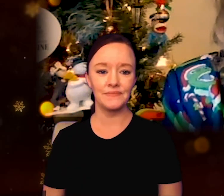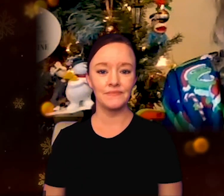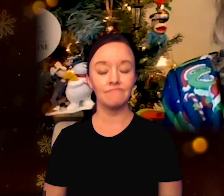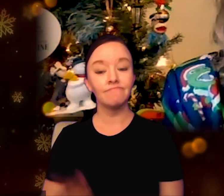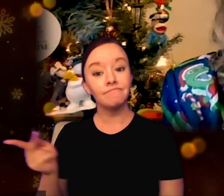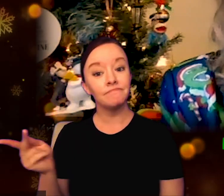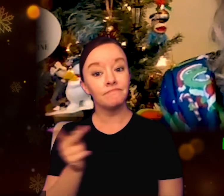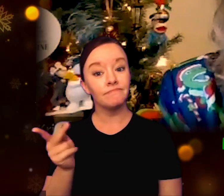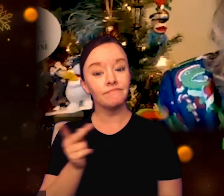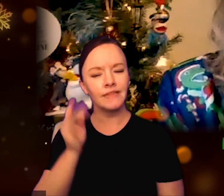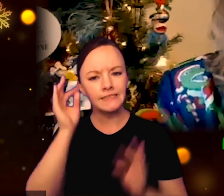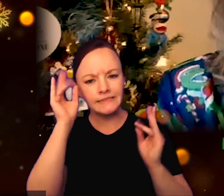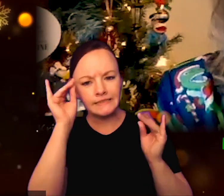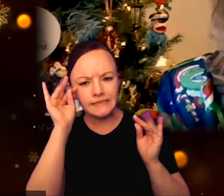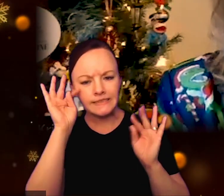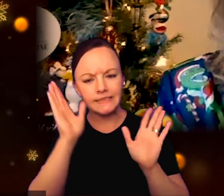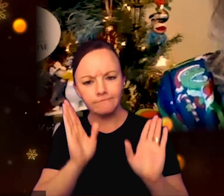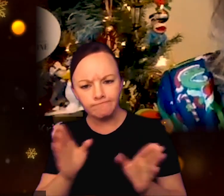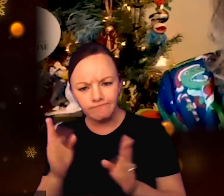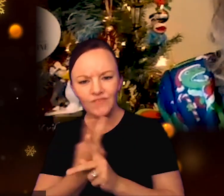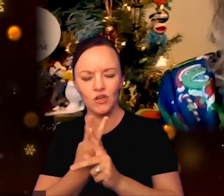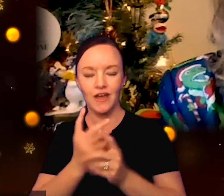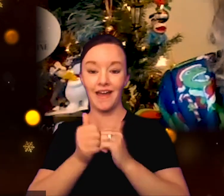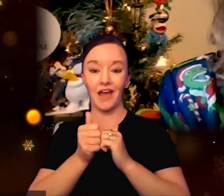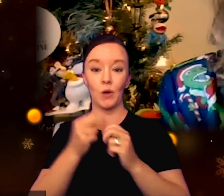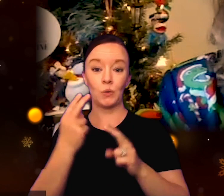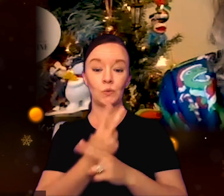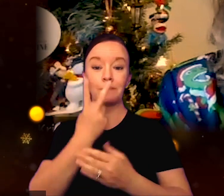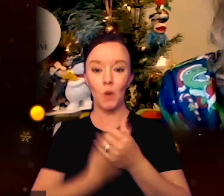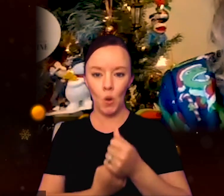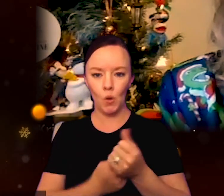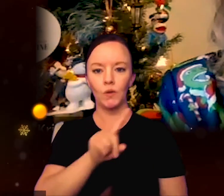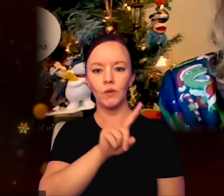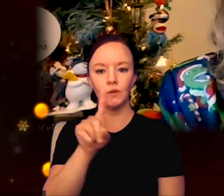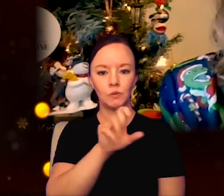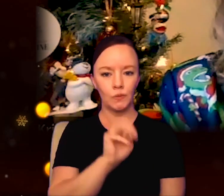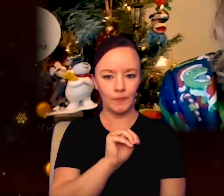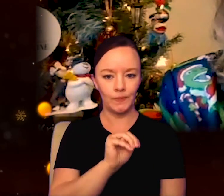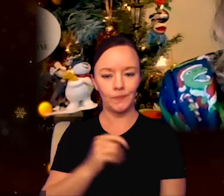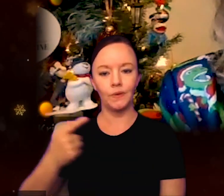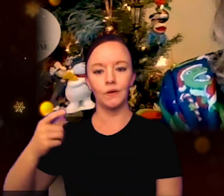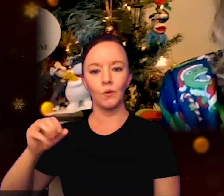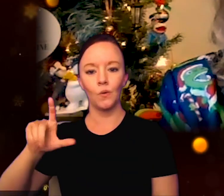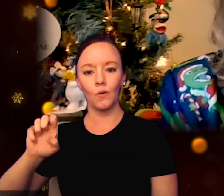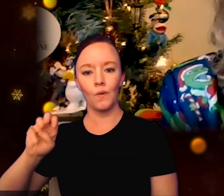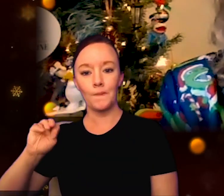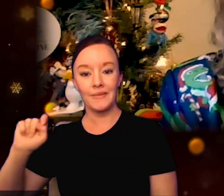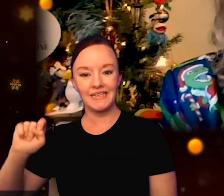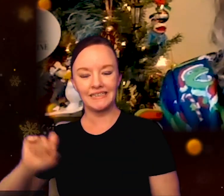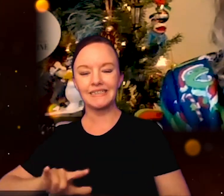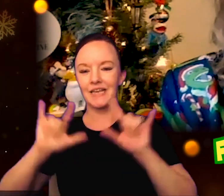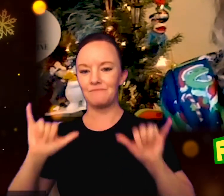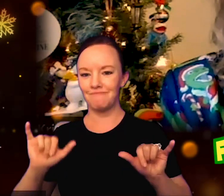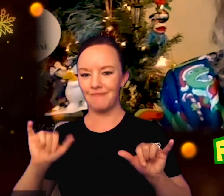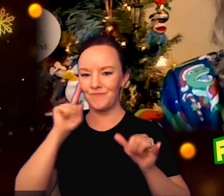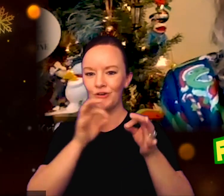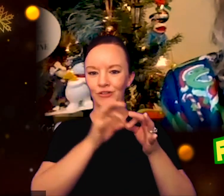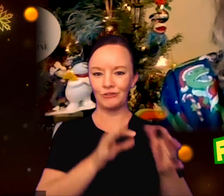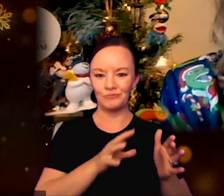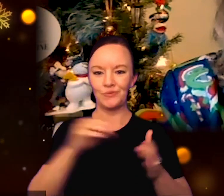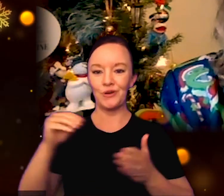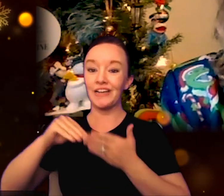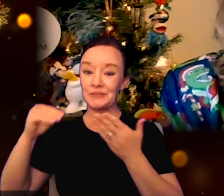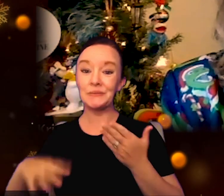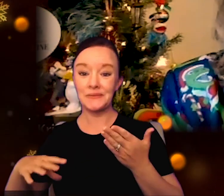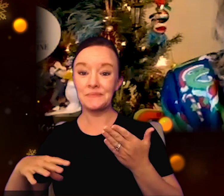online. They figured out a way to use Zoom and Google Meet at the same time for the